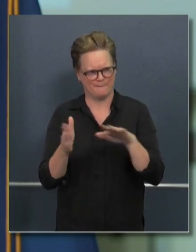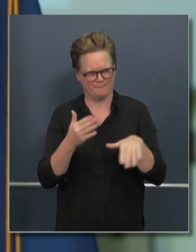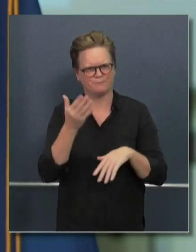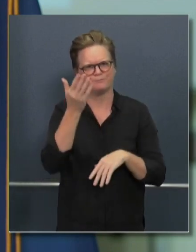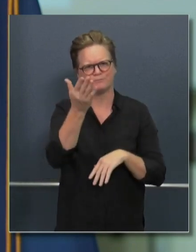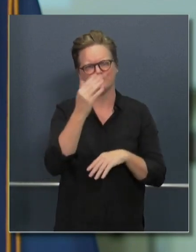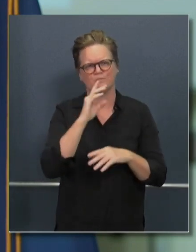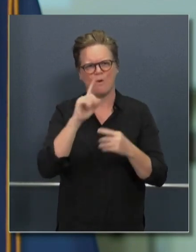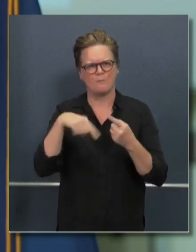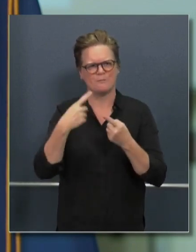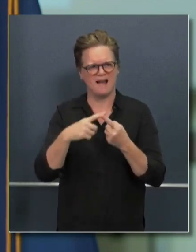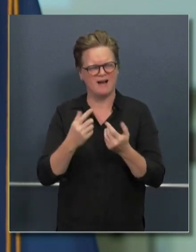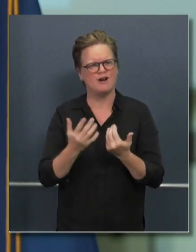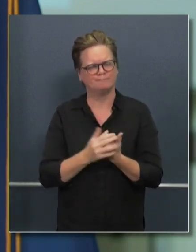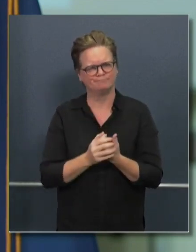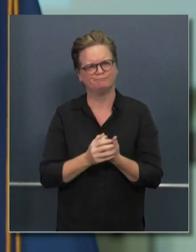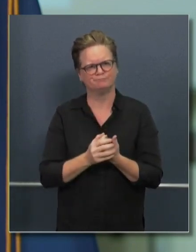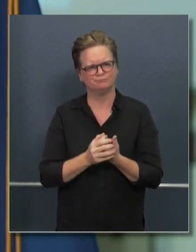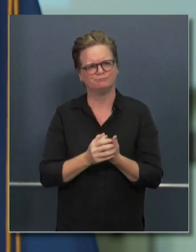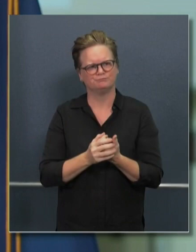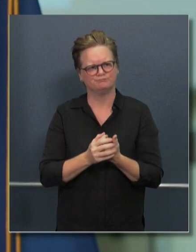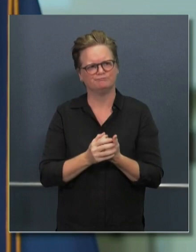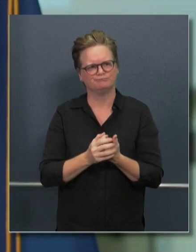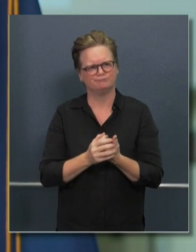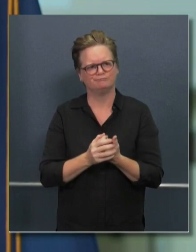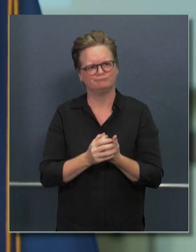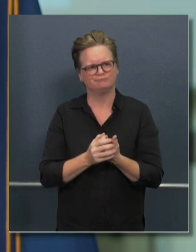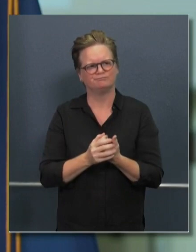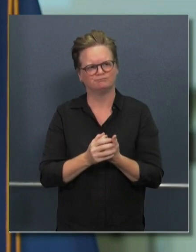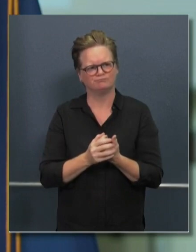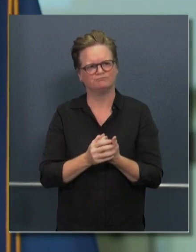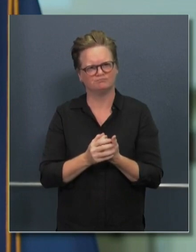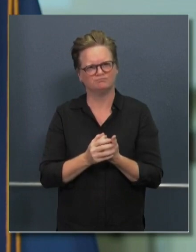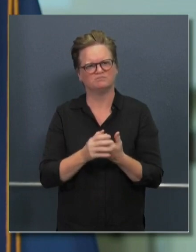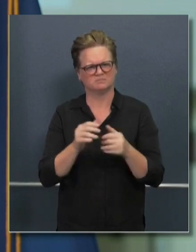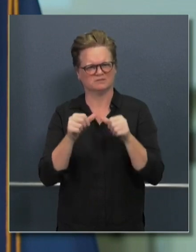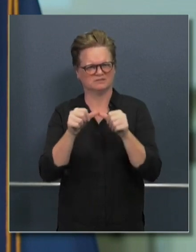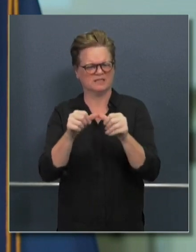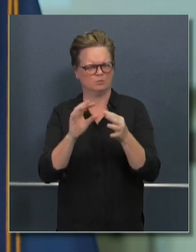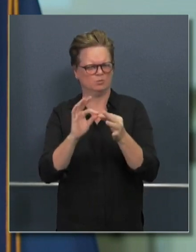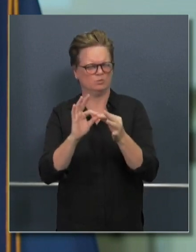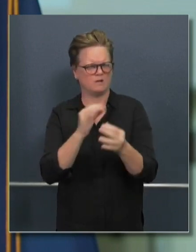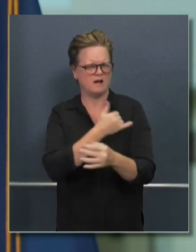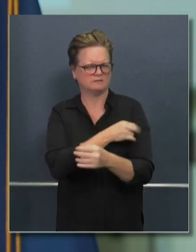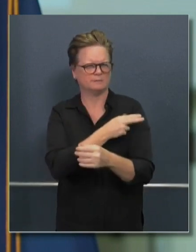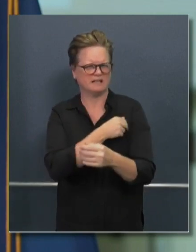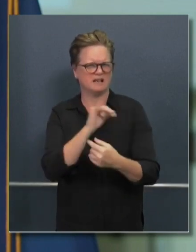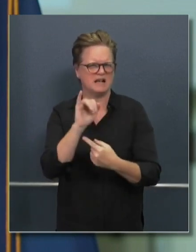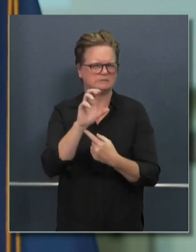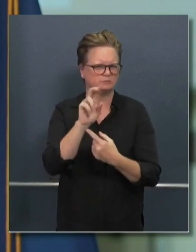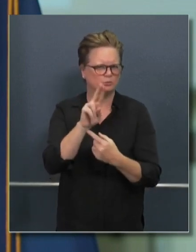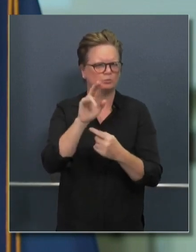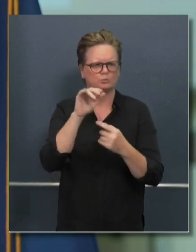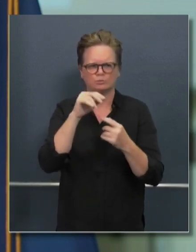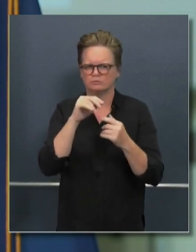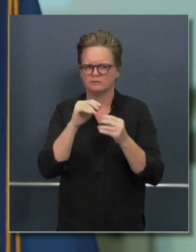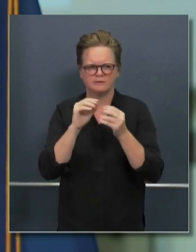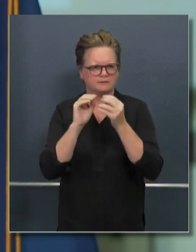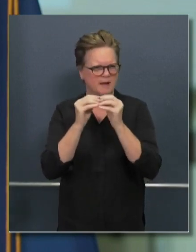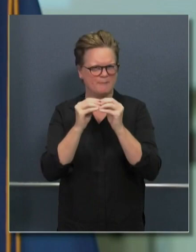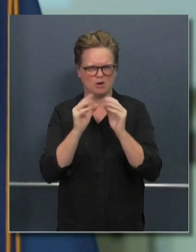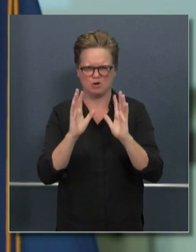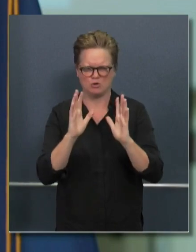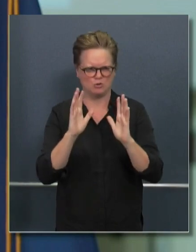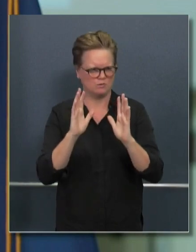Again, capacity in terms of hospitals and ICUs, capacity in terms of testing, but also capacity to